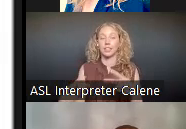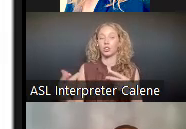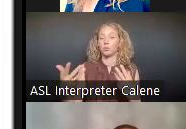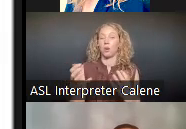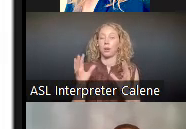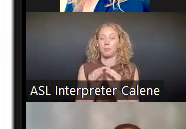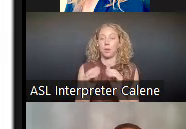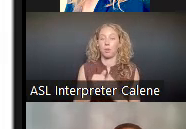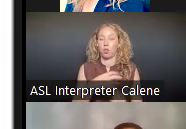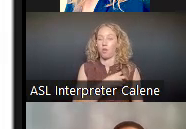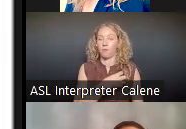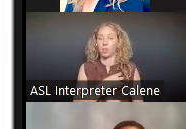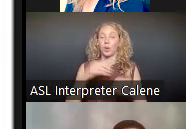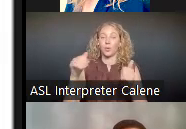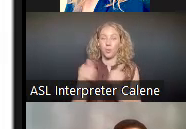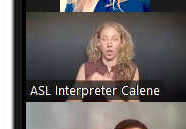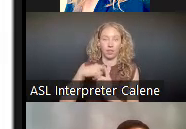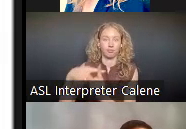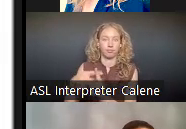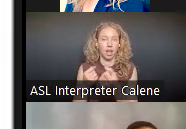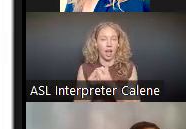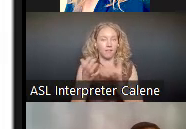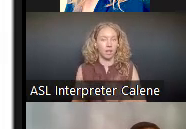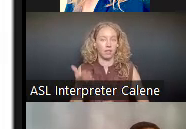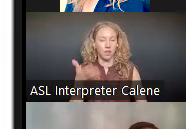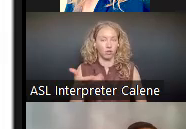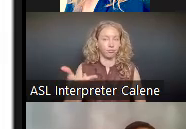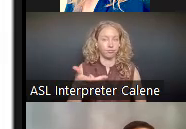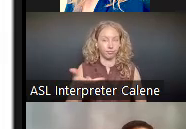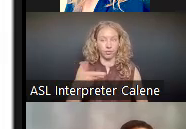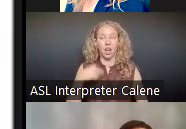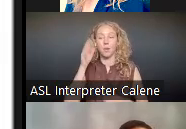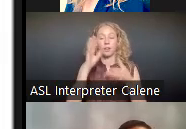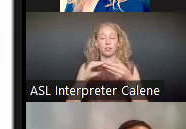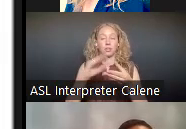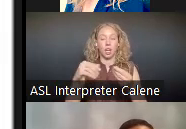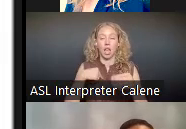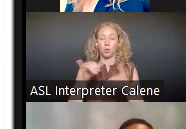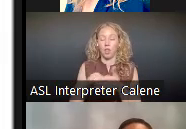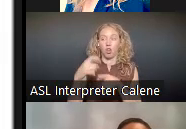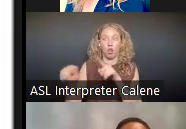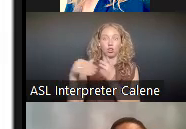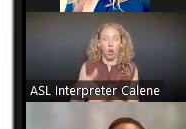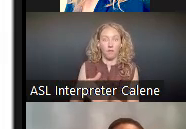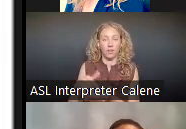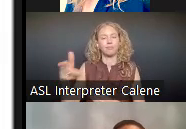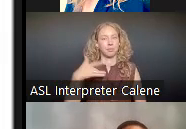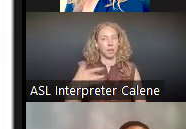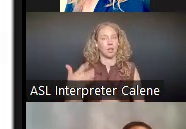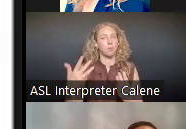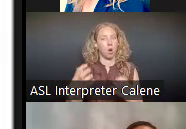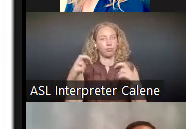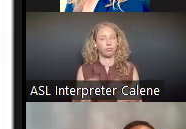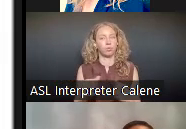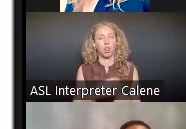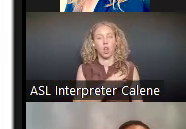law enforcement with an advocate present? I can tell you, as someone who does these calls, oftentimes they do want to meet with law enforcement as